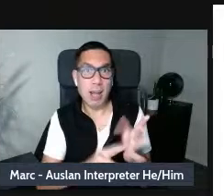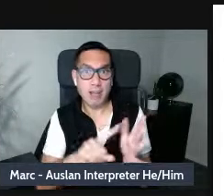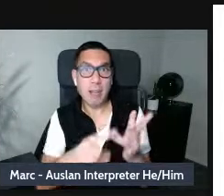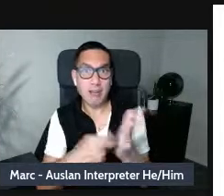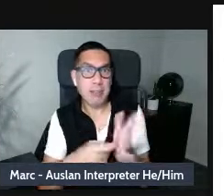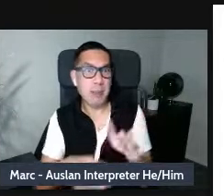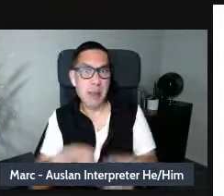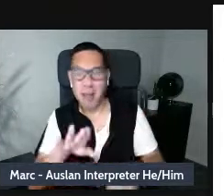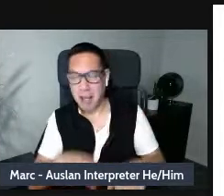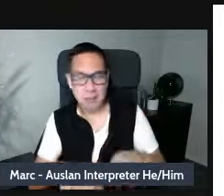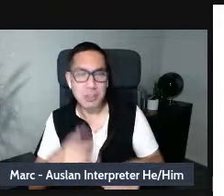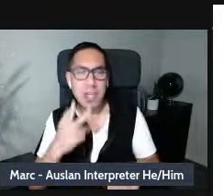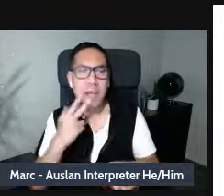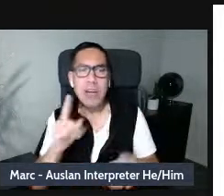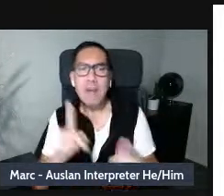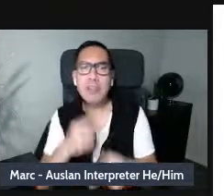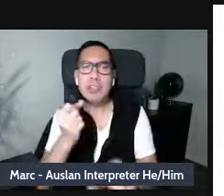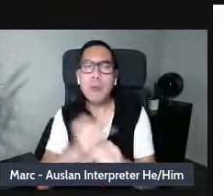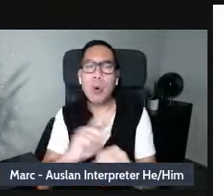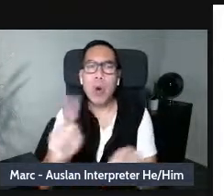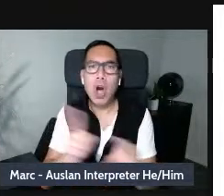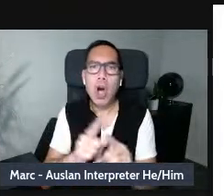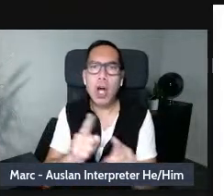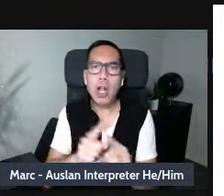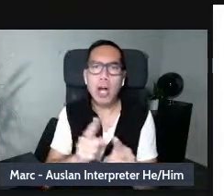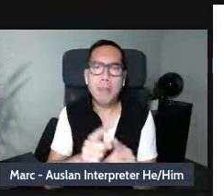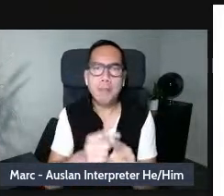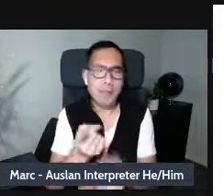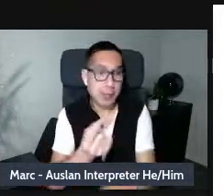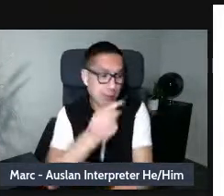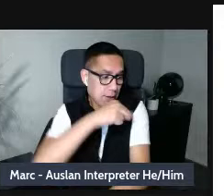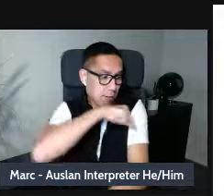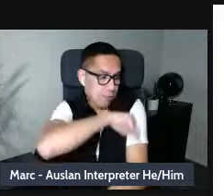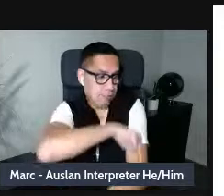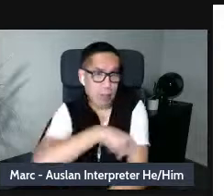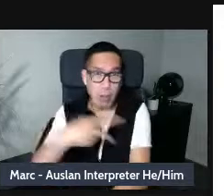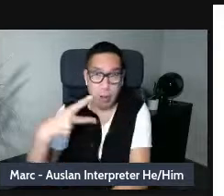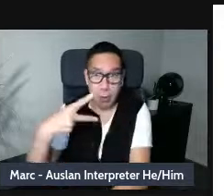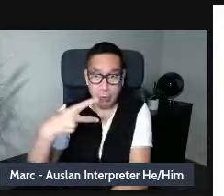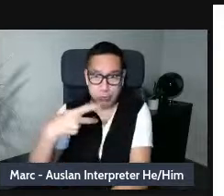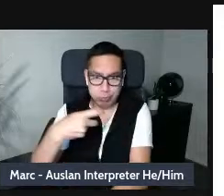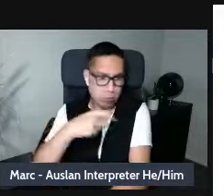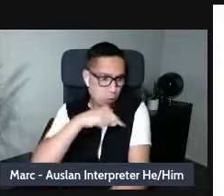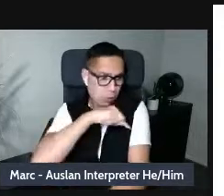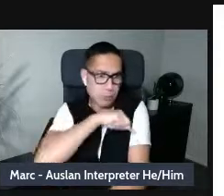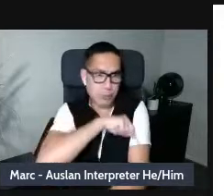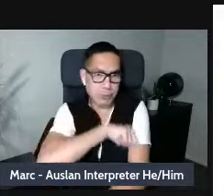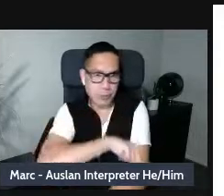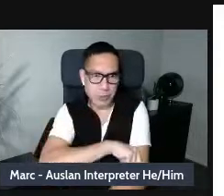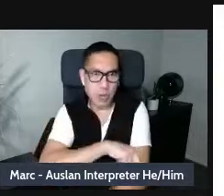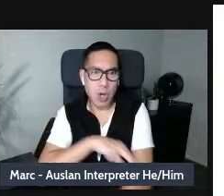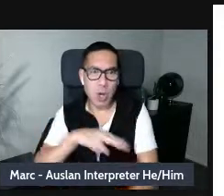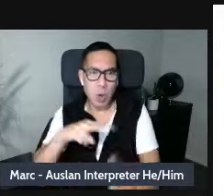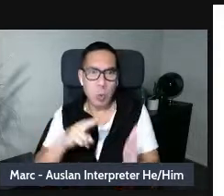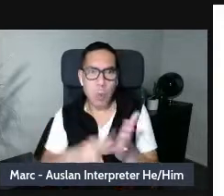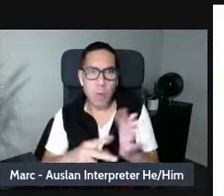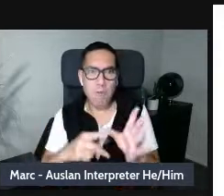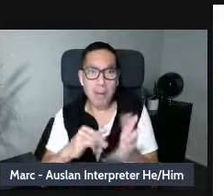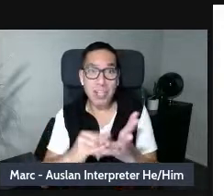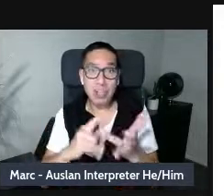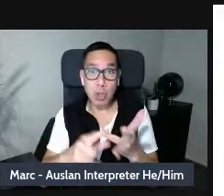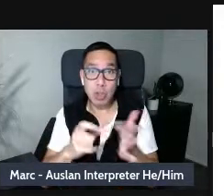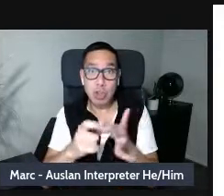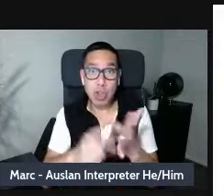so intravenously, for example, it will vasodilate all the blood vessels in the body and drop